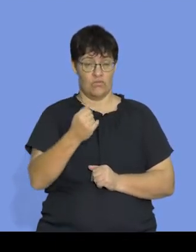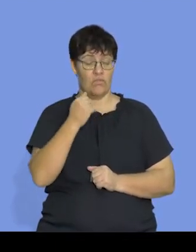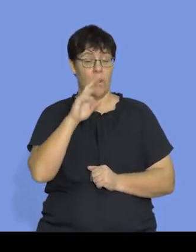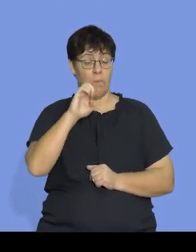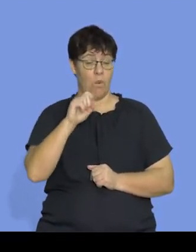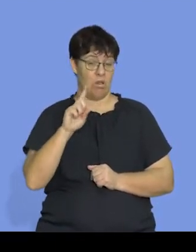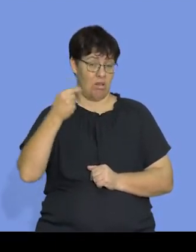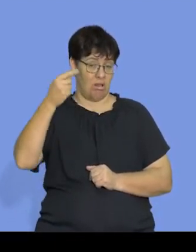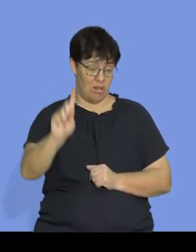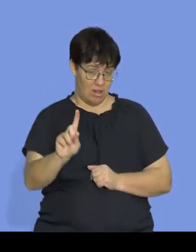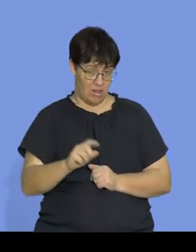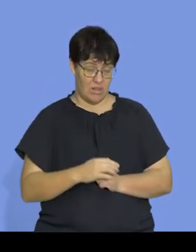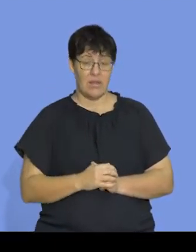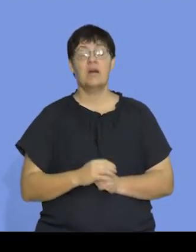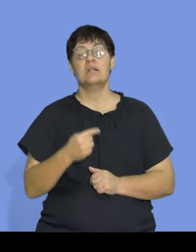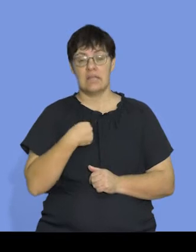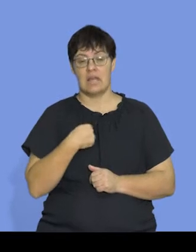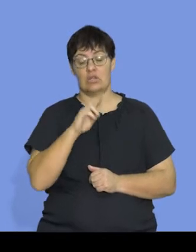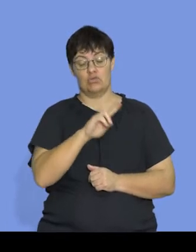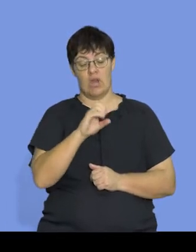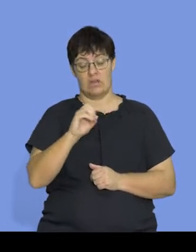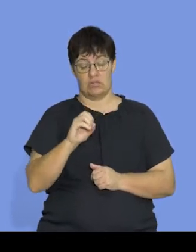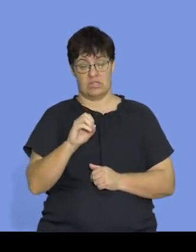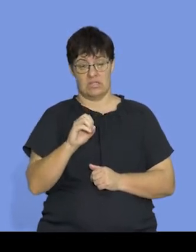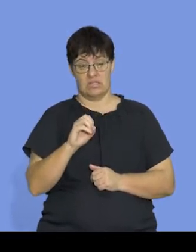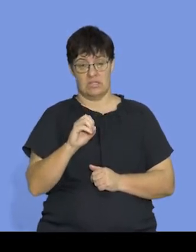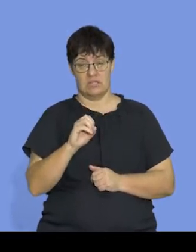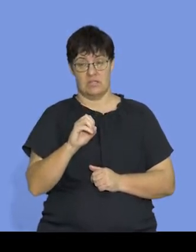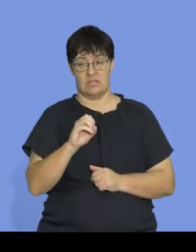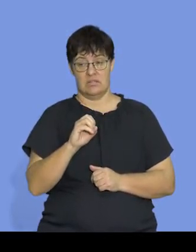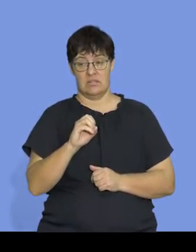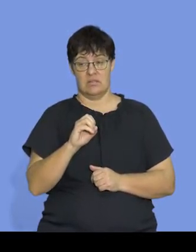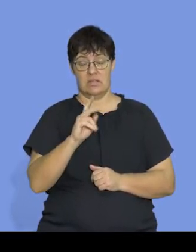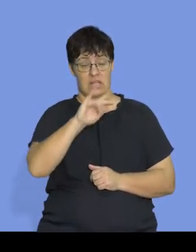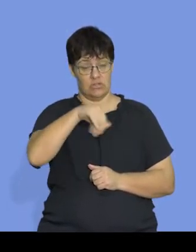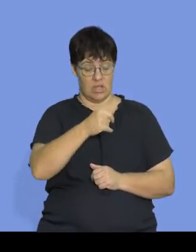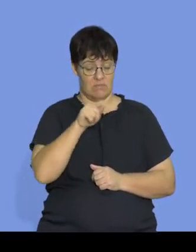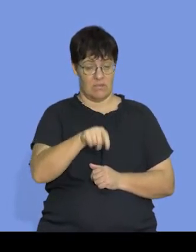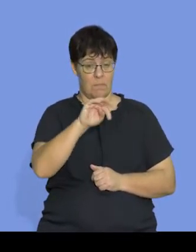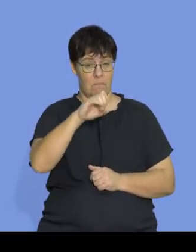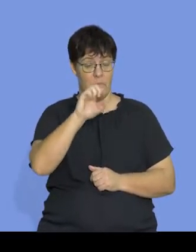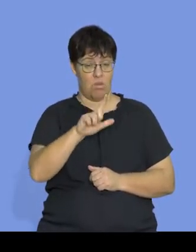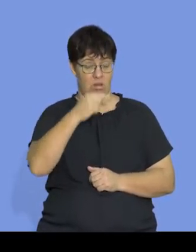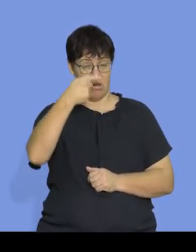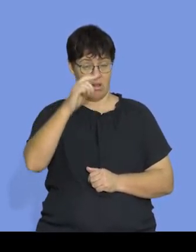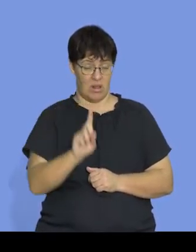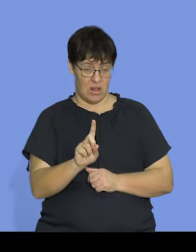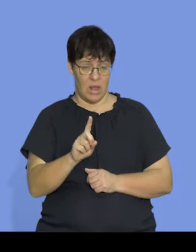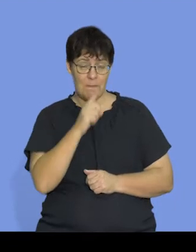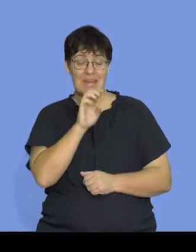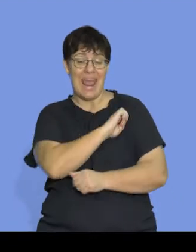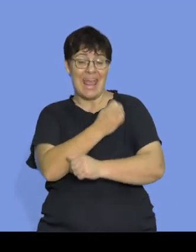200 kilojoules per mole of substance. We are saying that the amount of energy involved